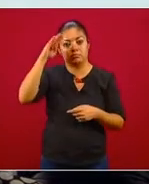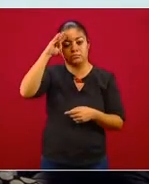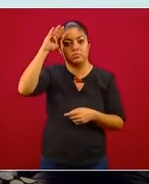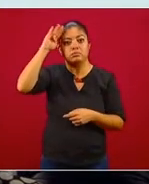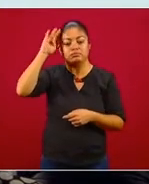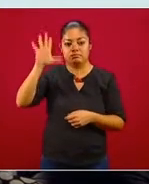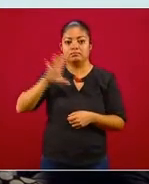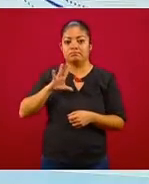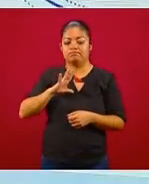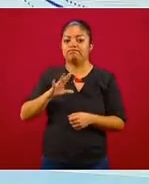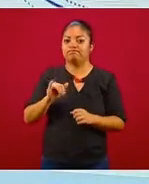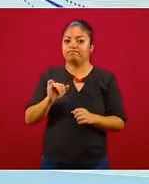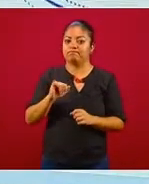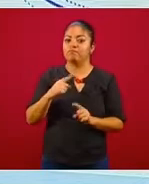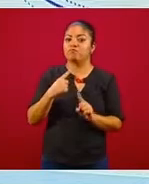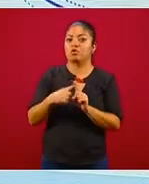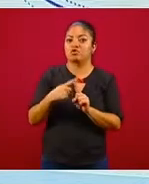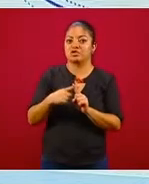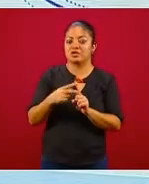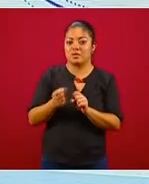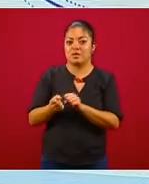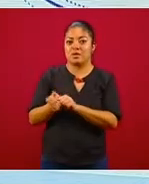And we can do this because